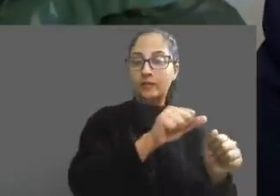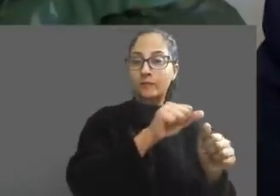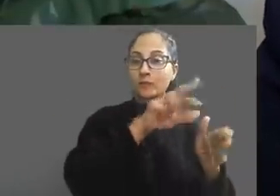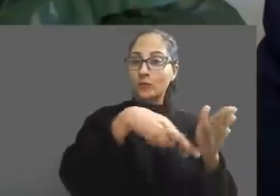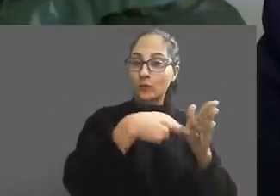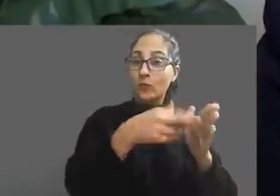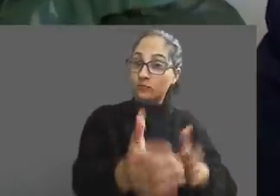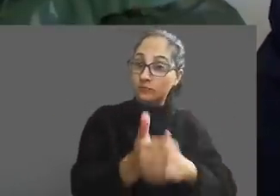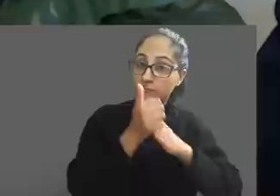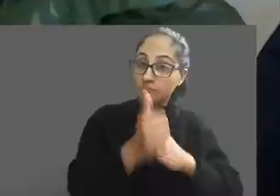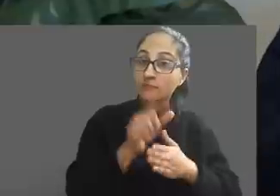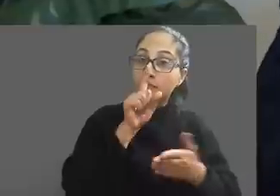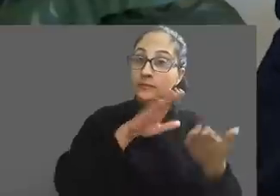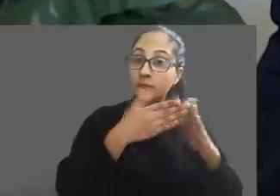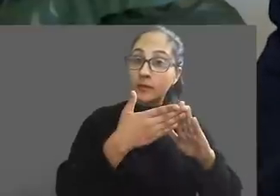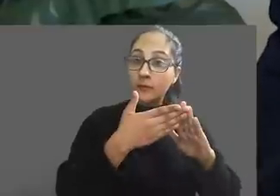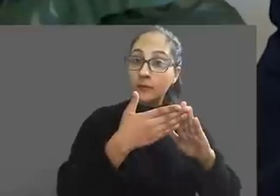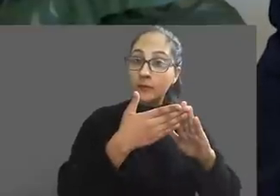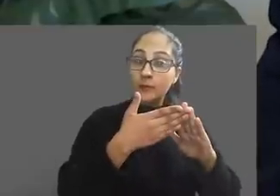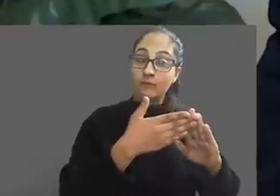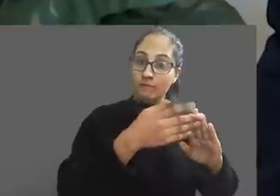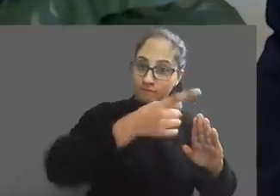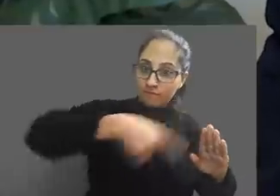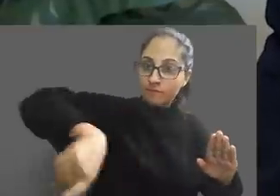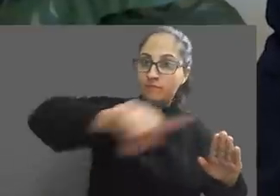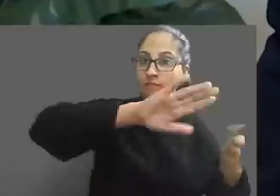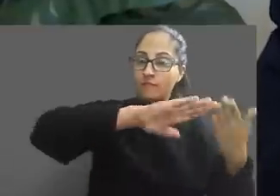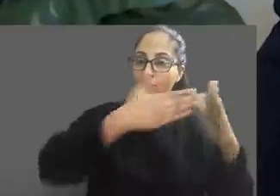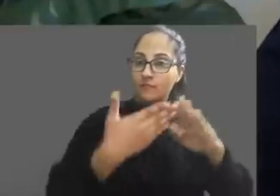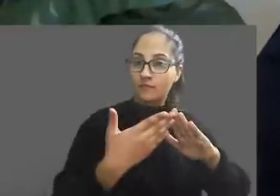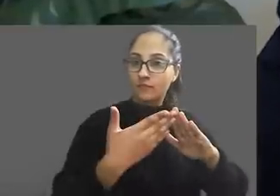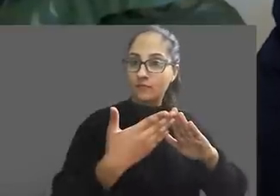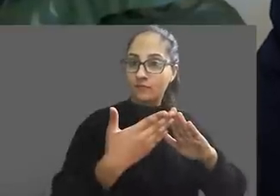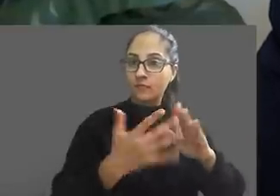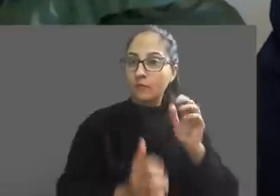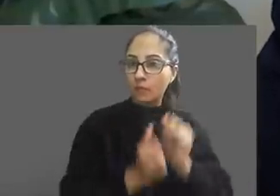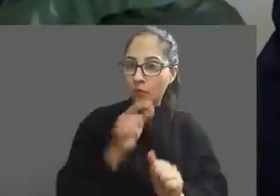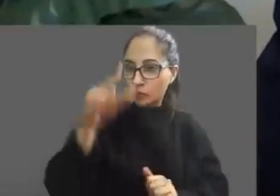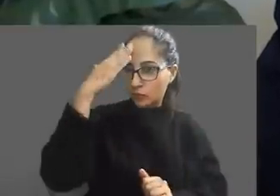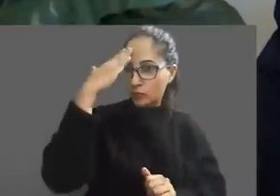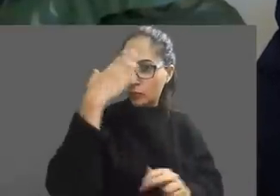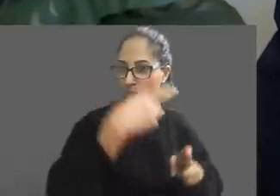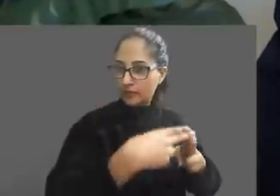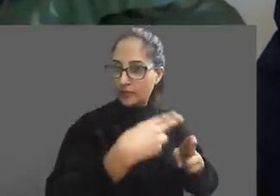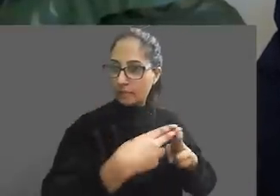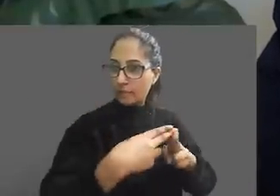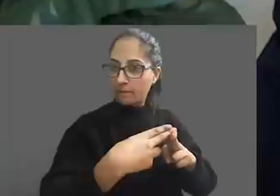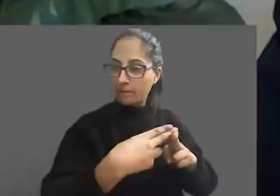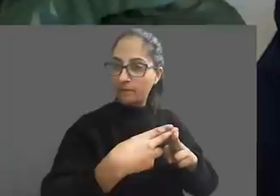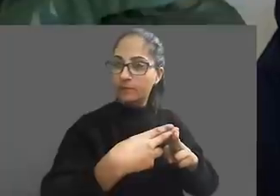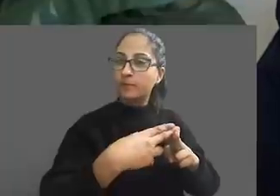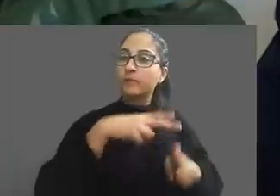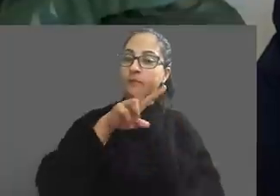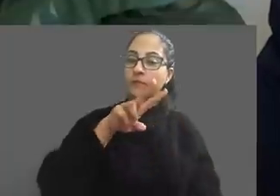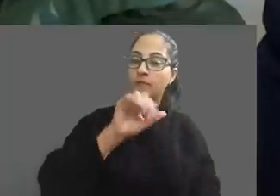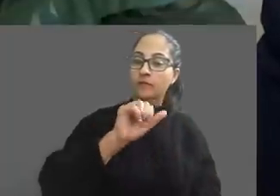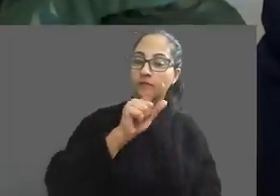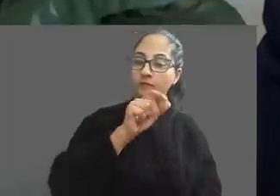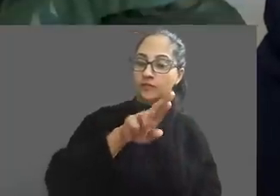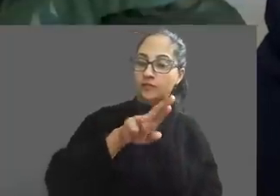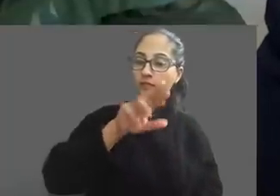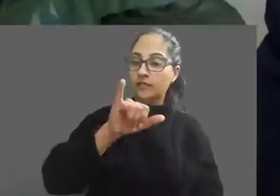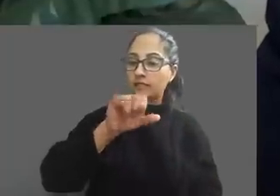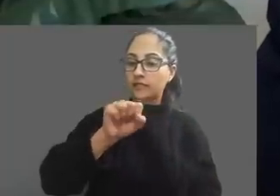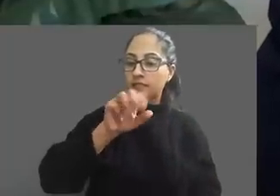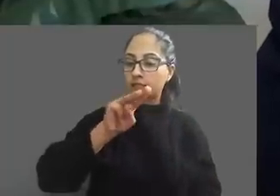Mullah then showered his blessings on Ismail. As you may have guessed, Ismail was none other than